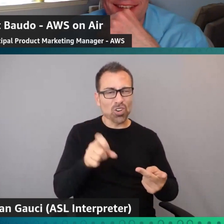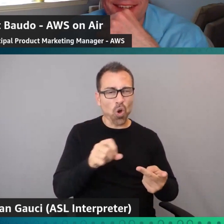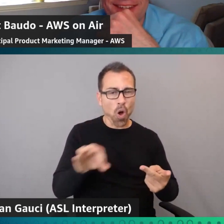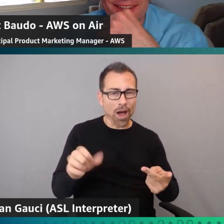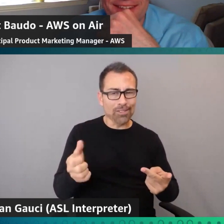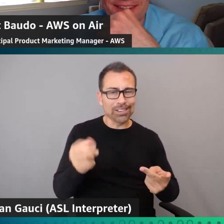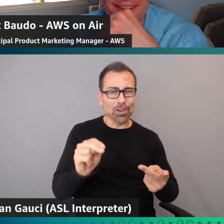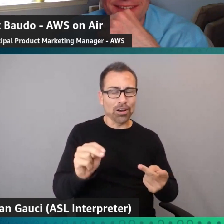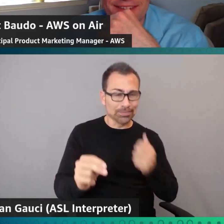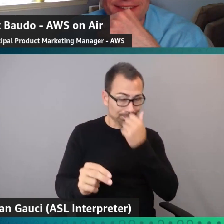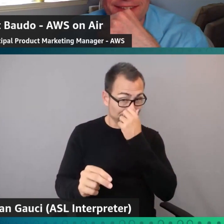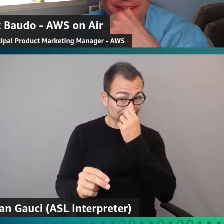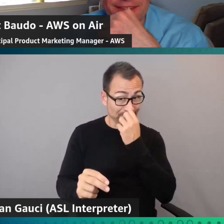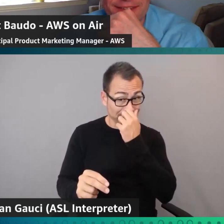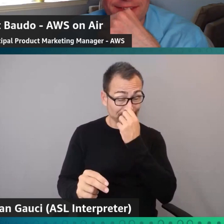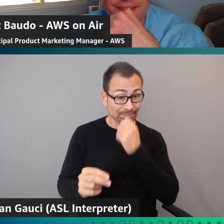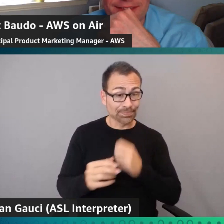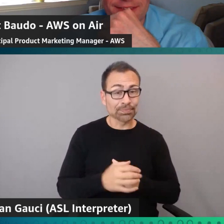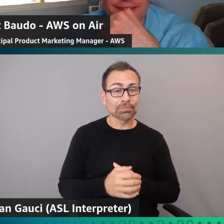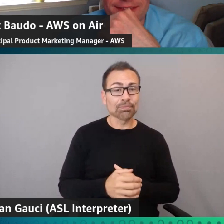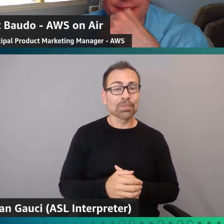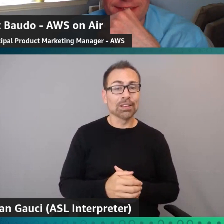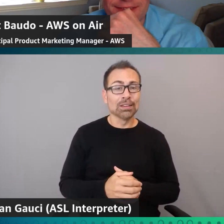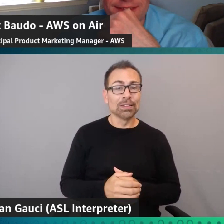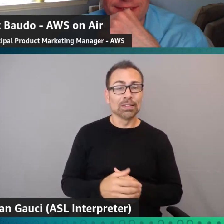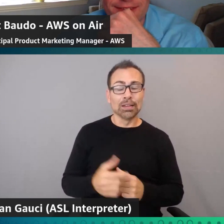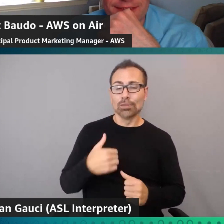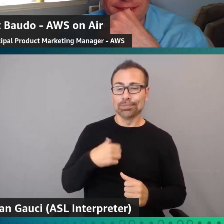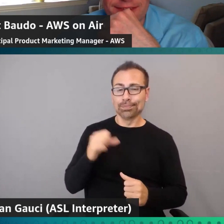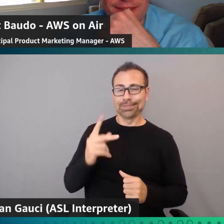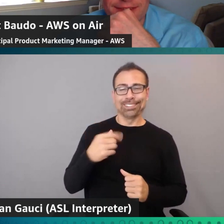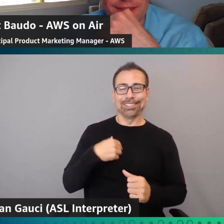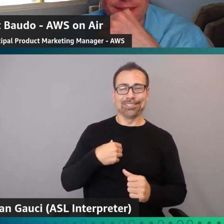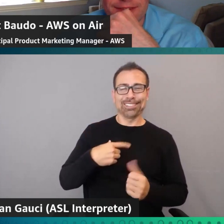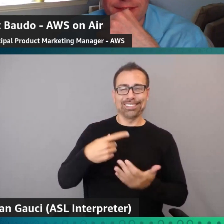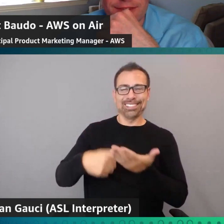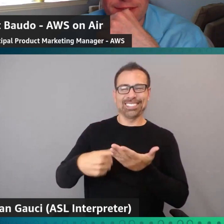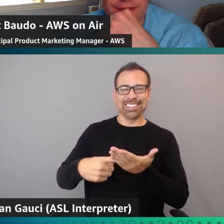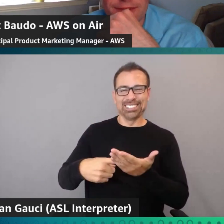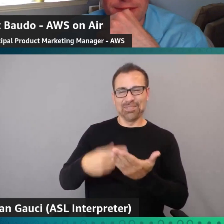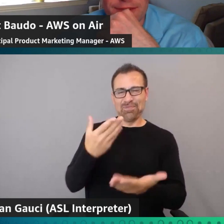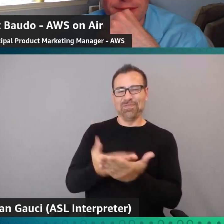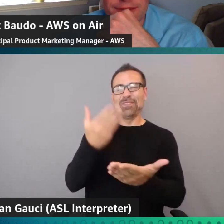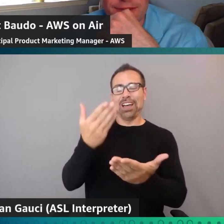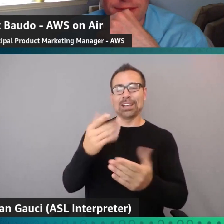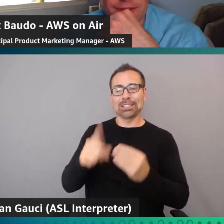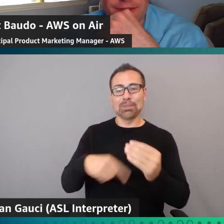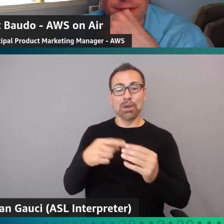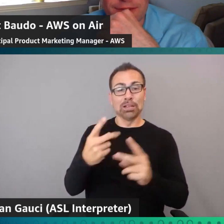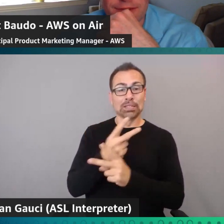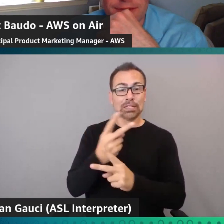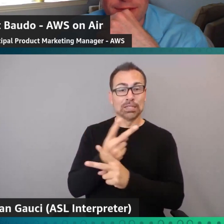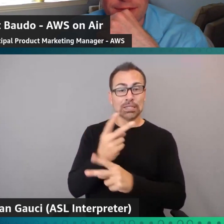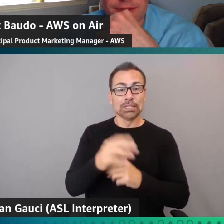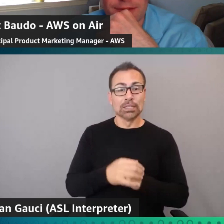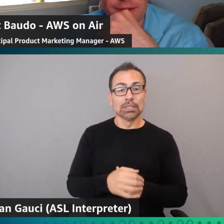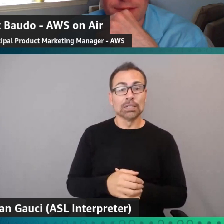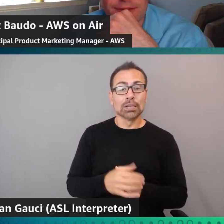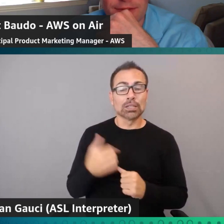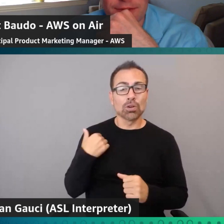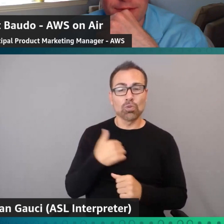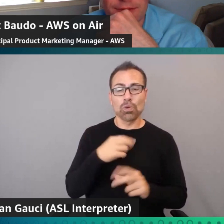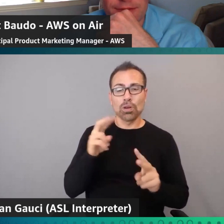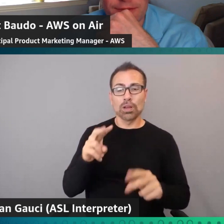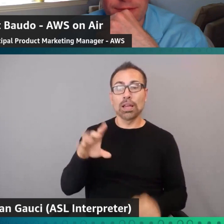All right, so I'm just gonna go through some facts here about some of the statistics we are looking at.